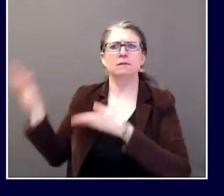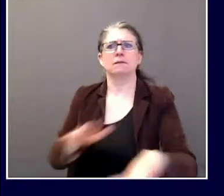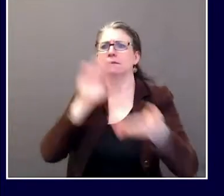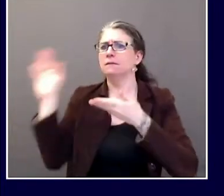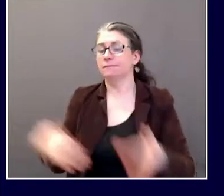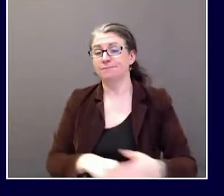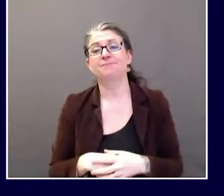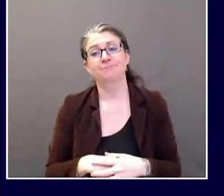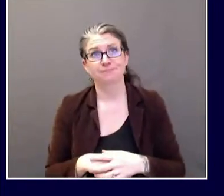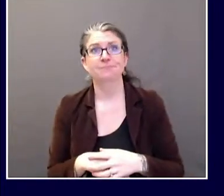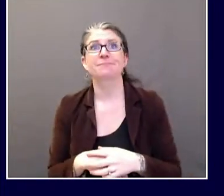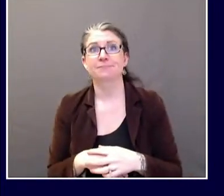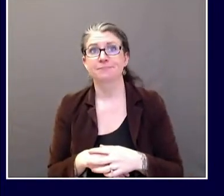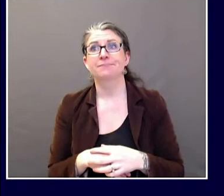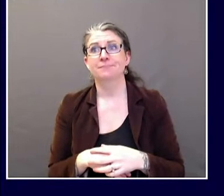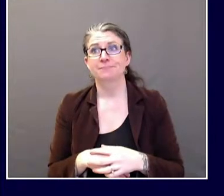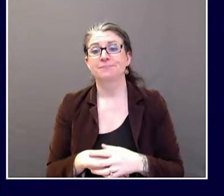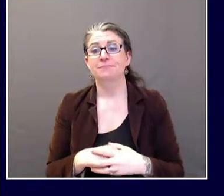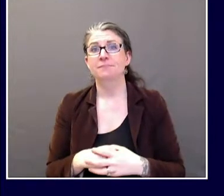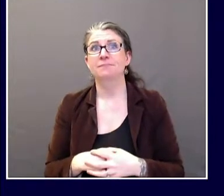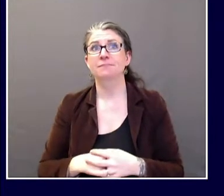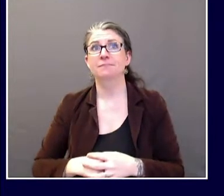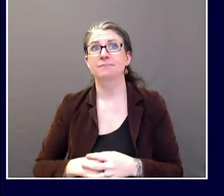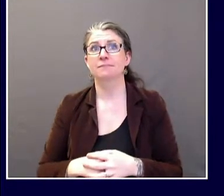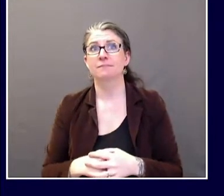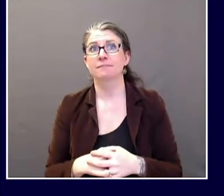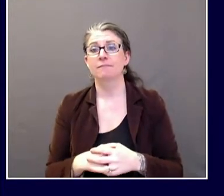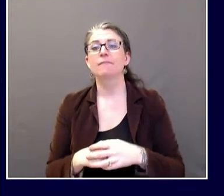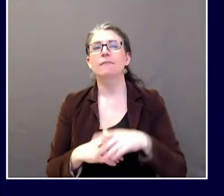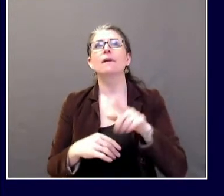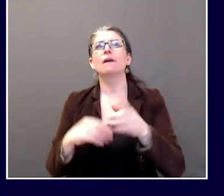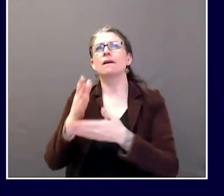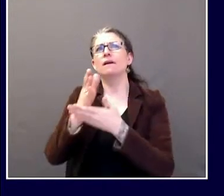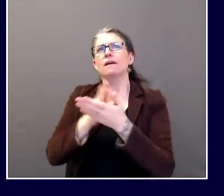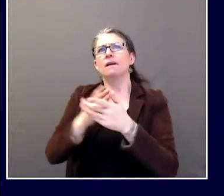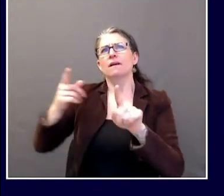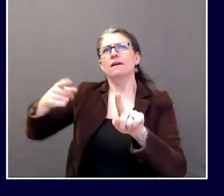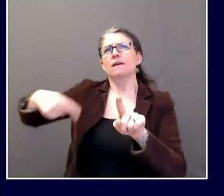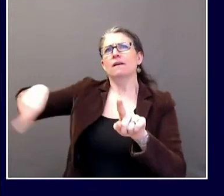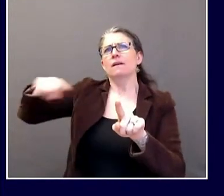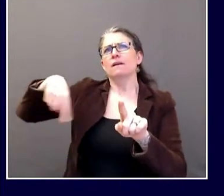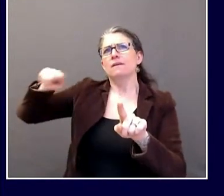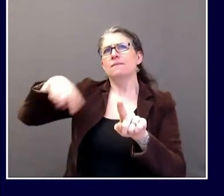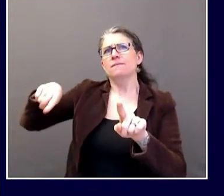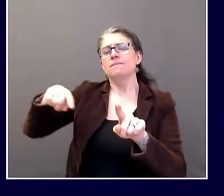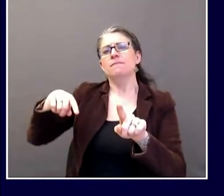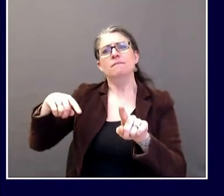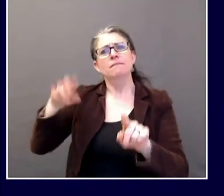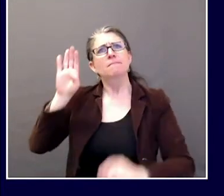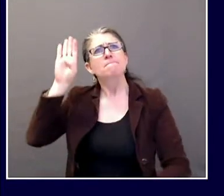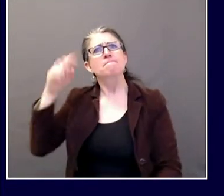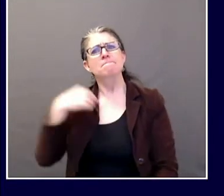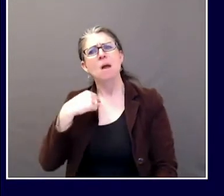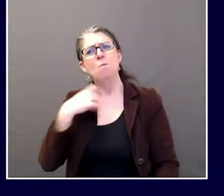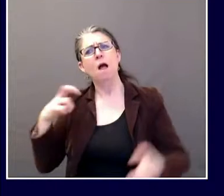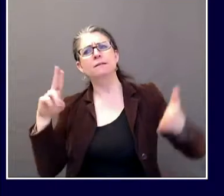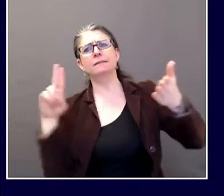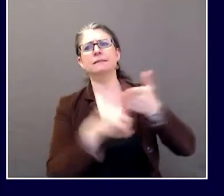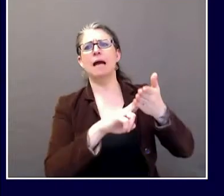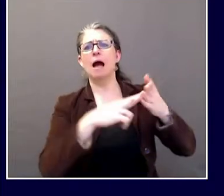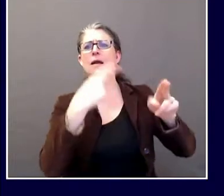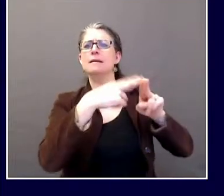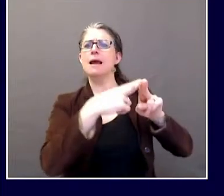first is, why can't I sign up and then be contacted when it's my turn? Now,